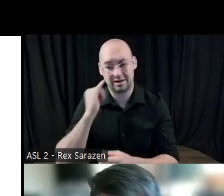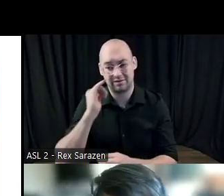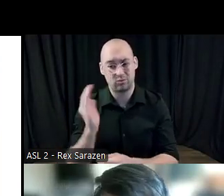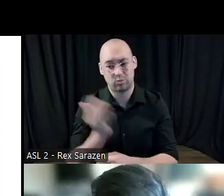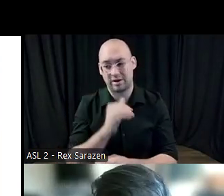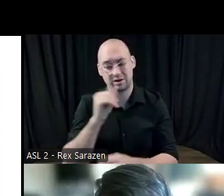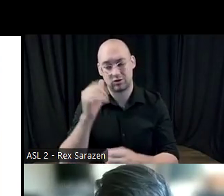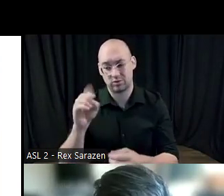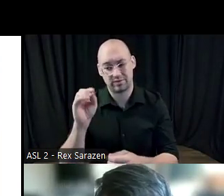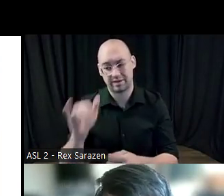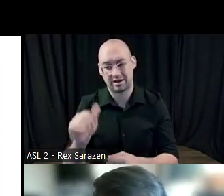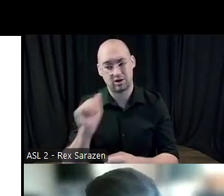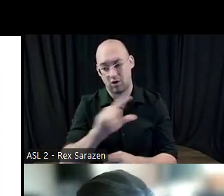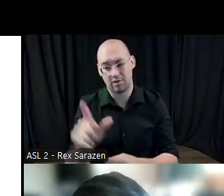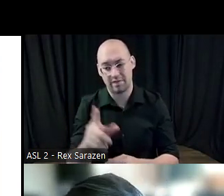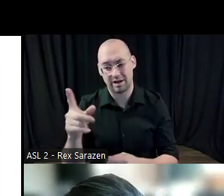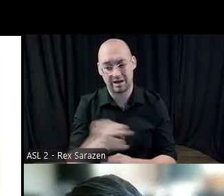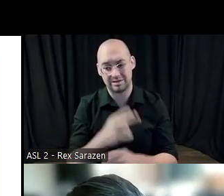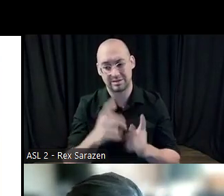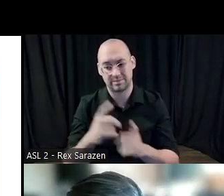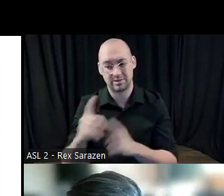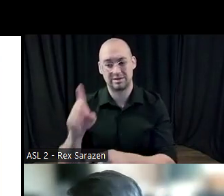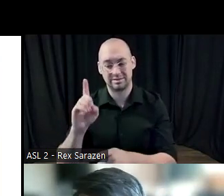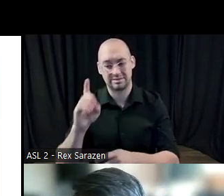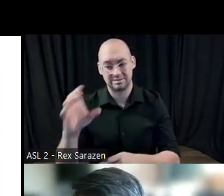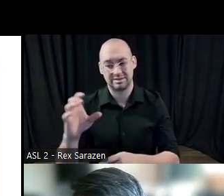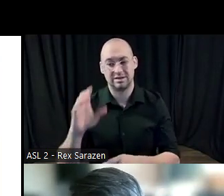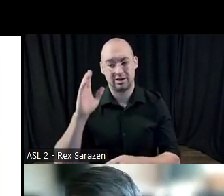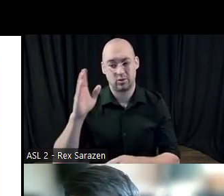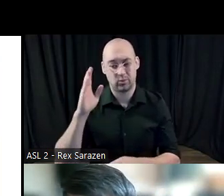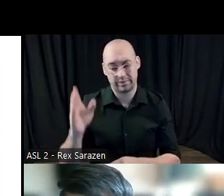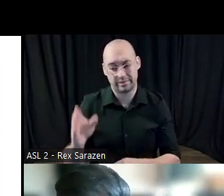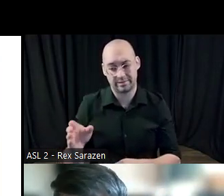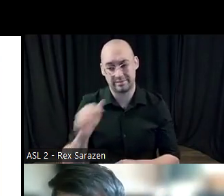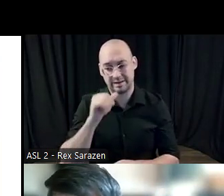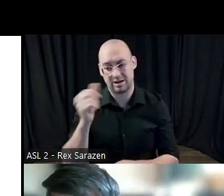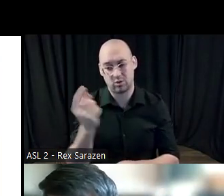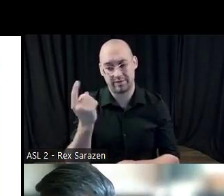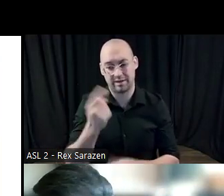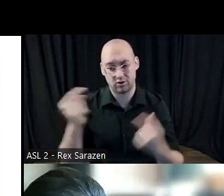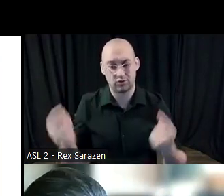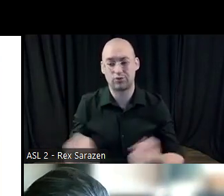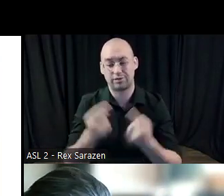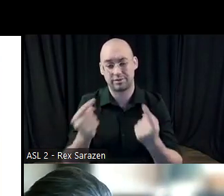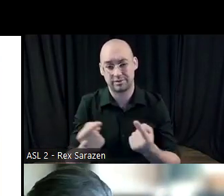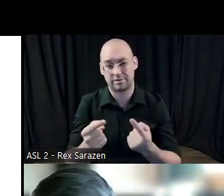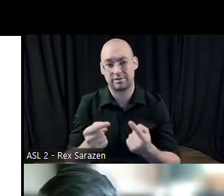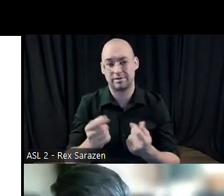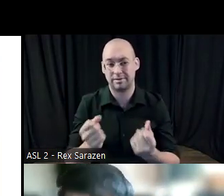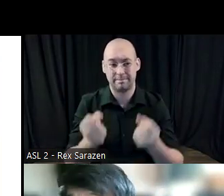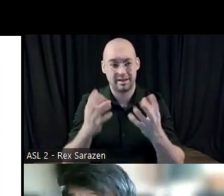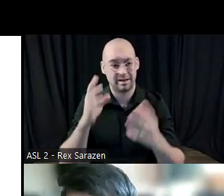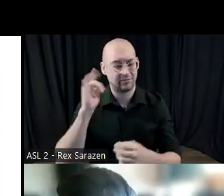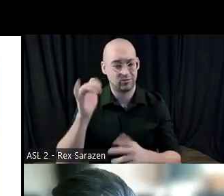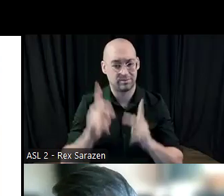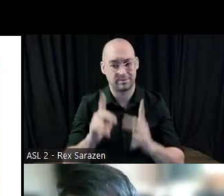then any cut that's going to happen in Washington is going to not only hurt countless Californians, it's